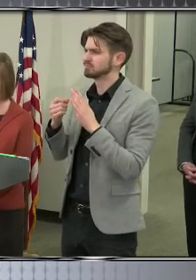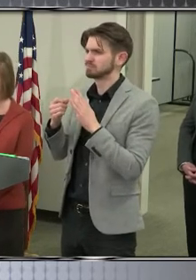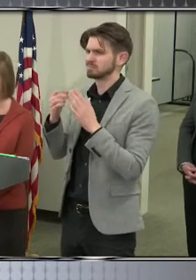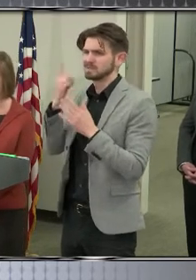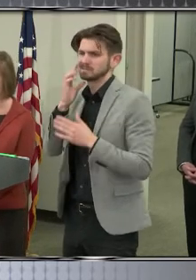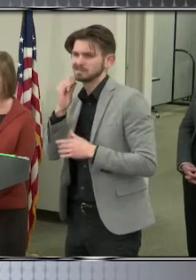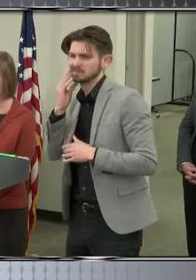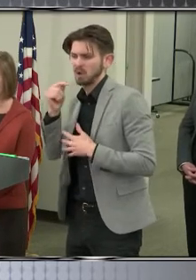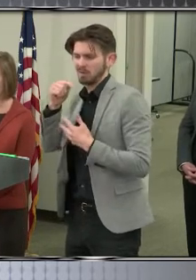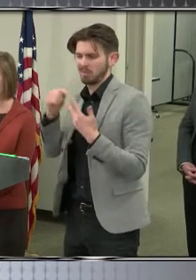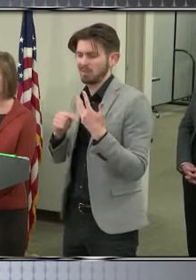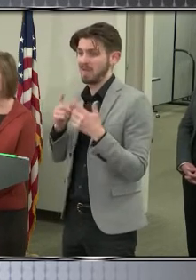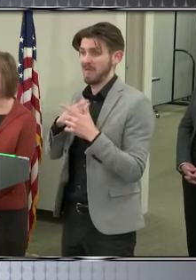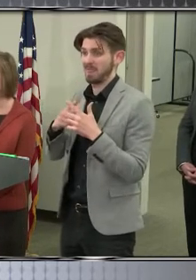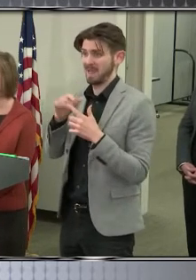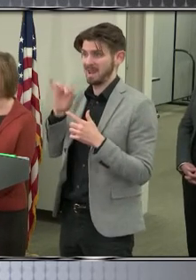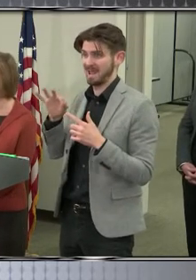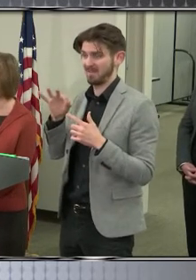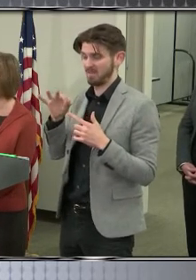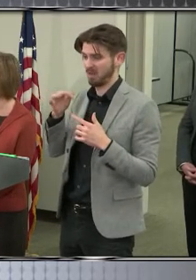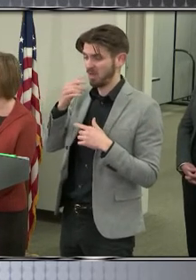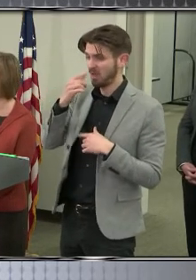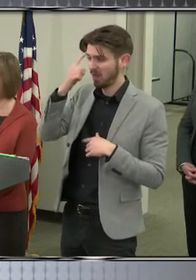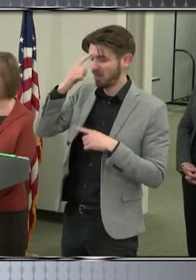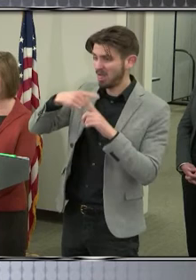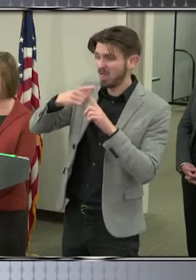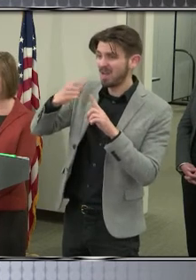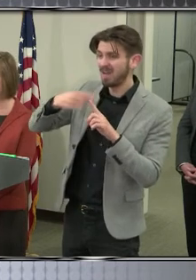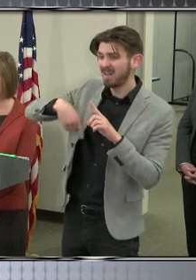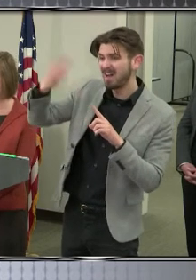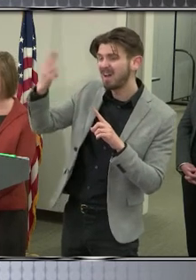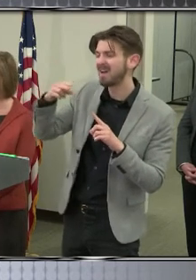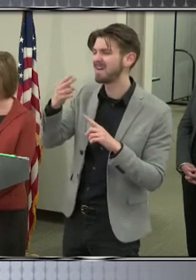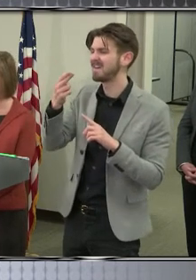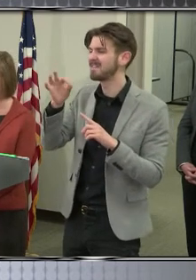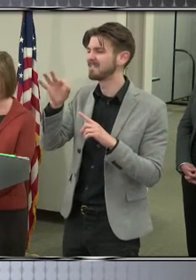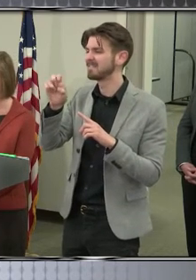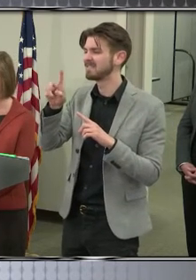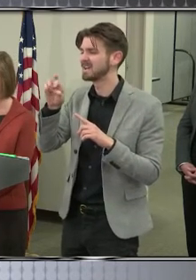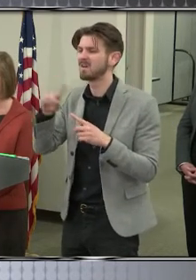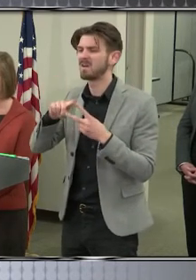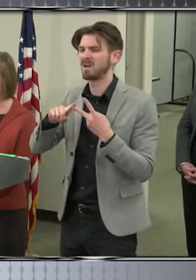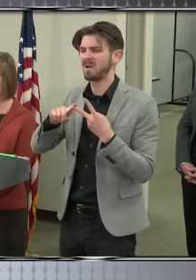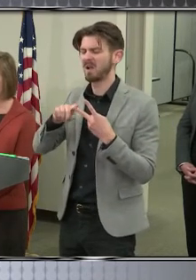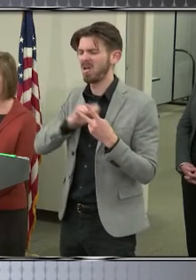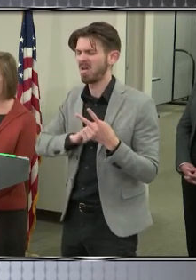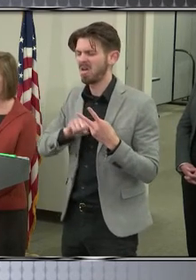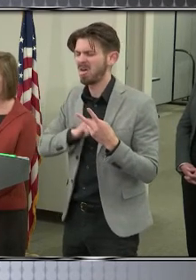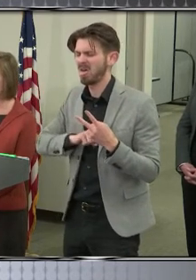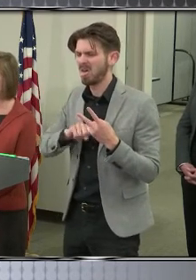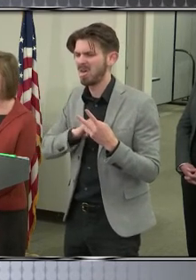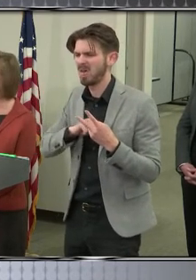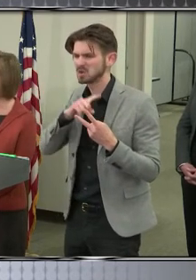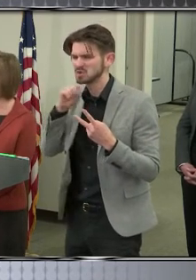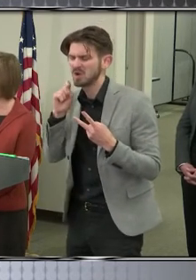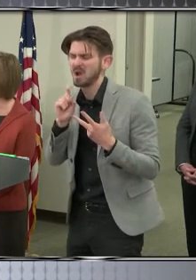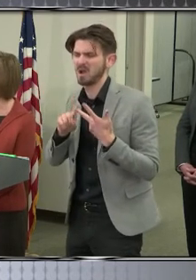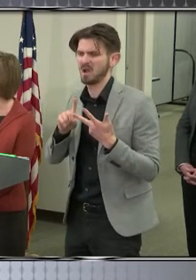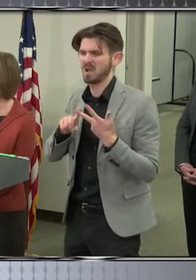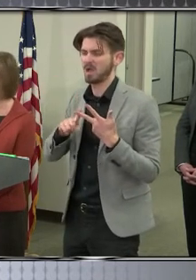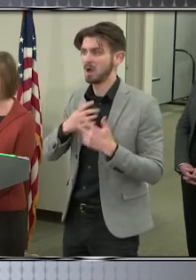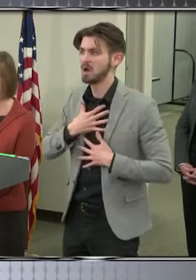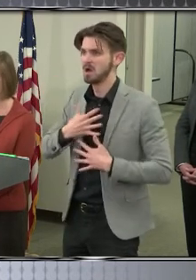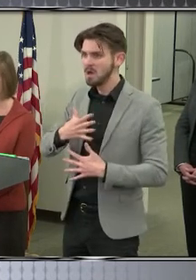doctor. If someone has a fever, dry cough, or shortness of breath, we recommend that they call a